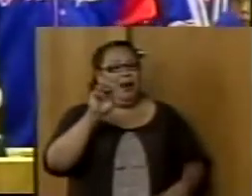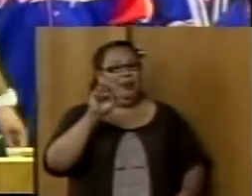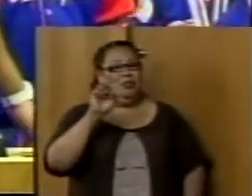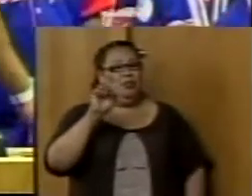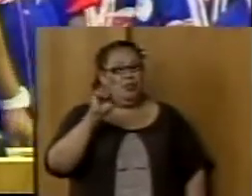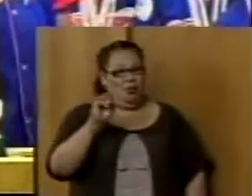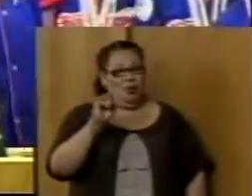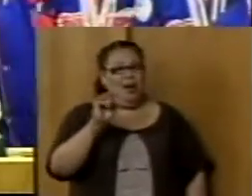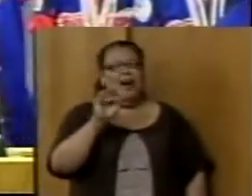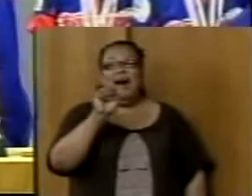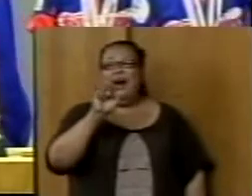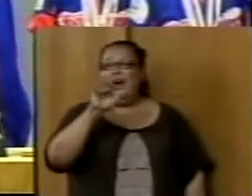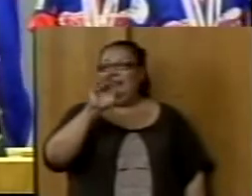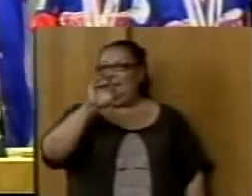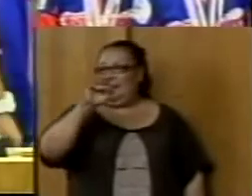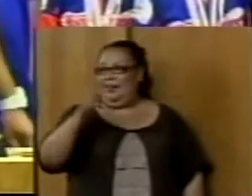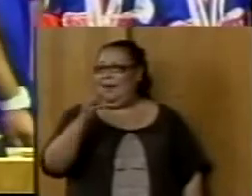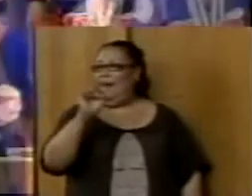Alejandro Torres,